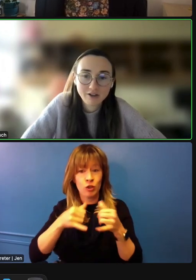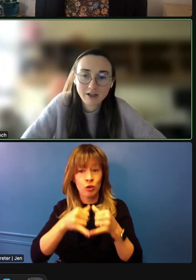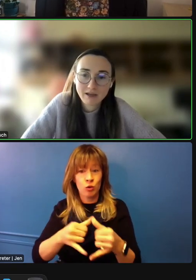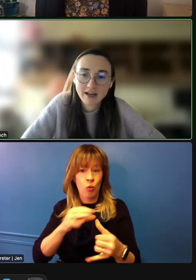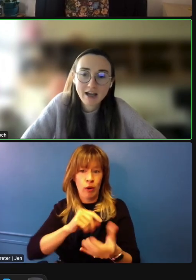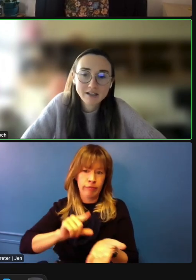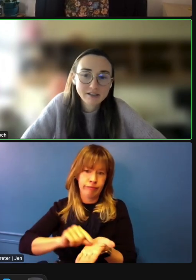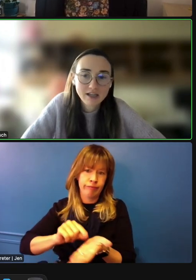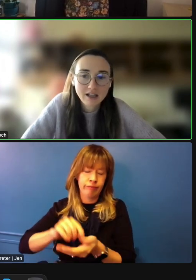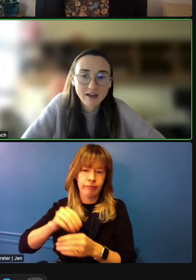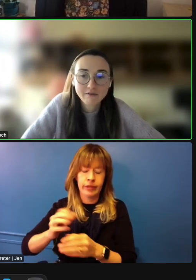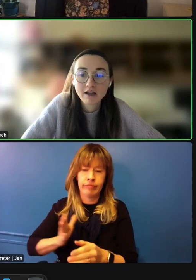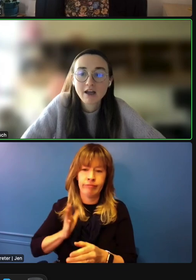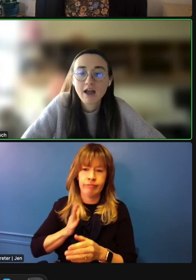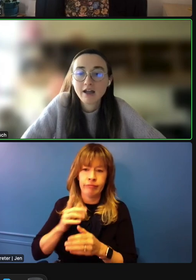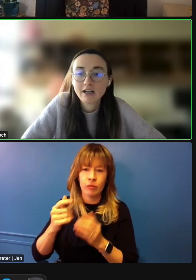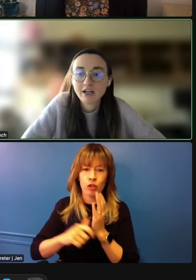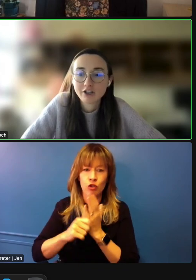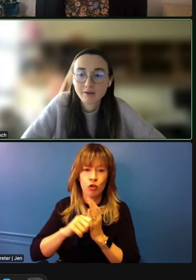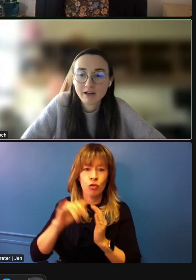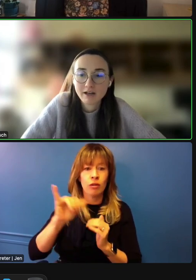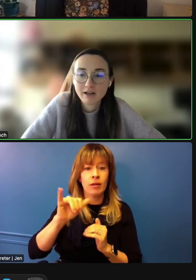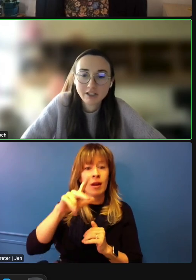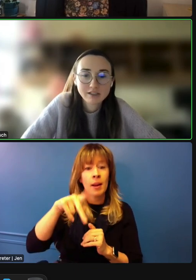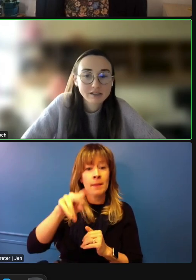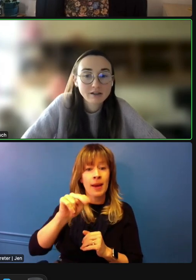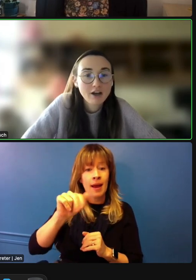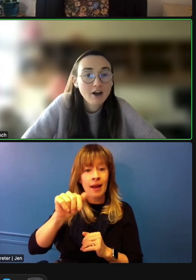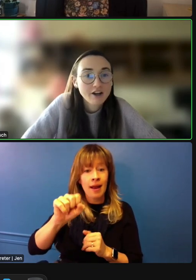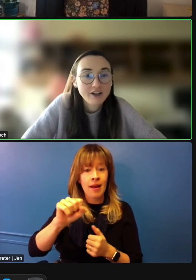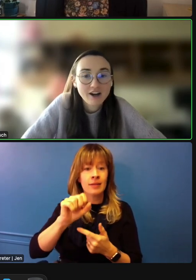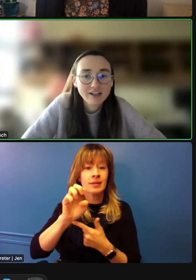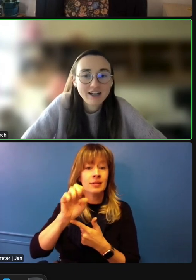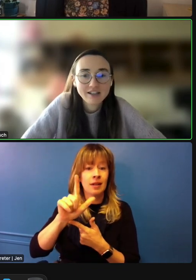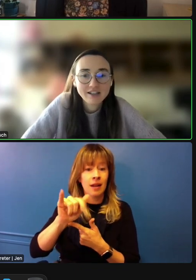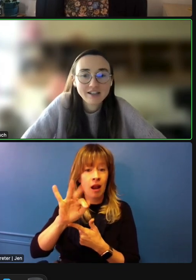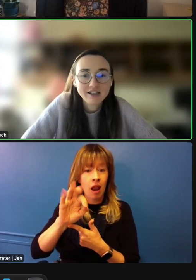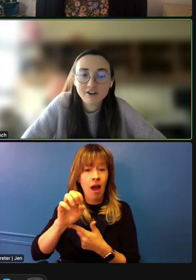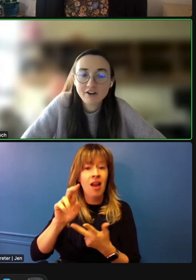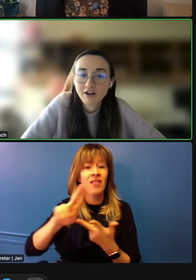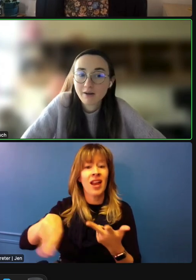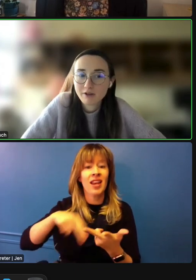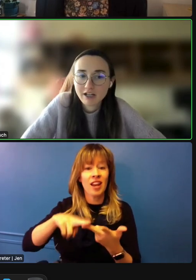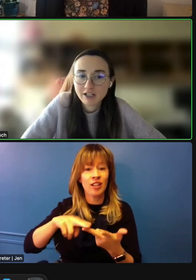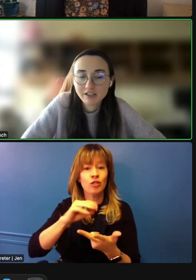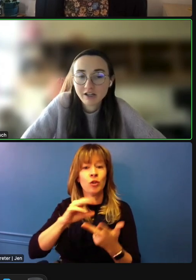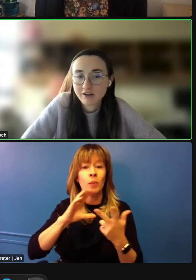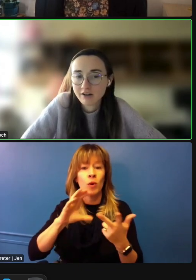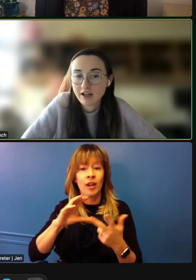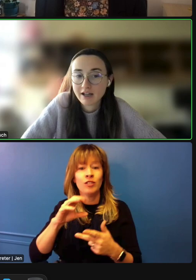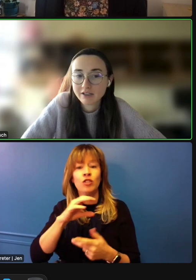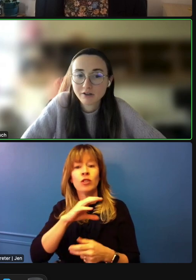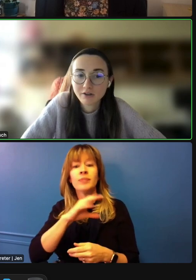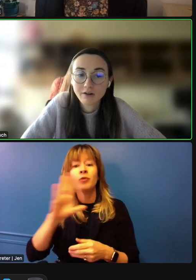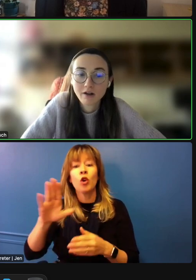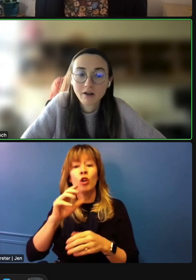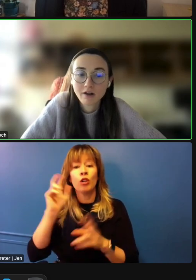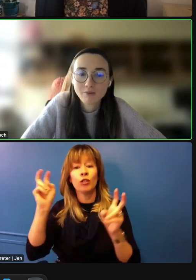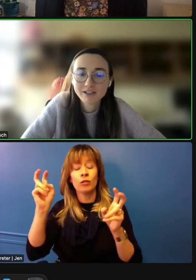journals including PNAS, eLife, and Nature Communications. Her talk today is titled The Neural Computations